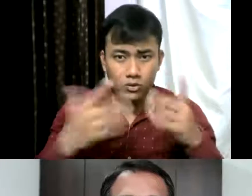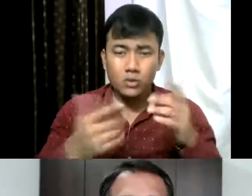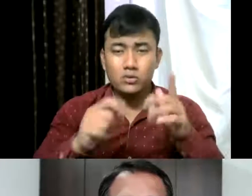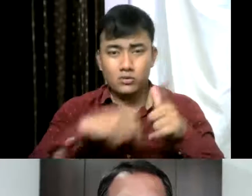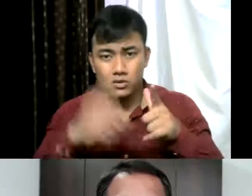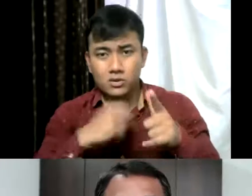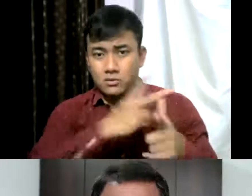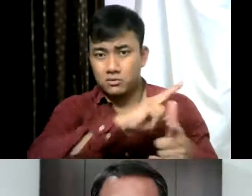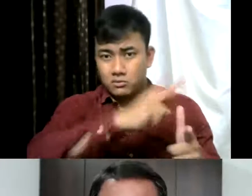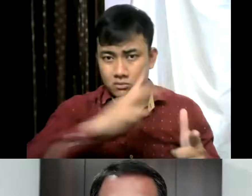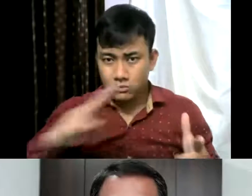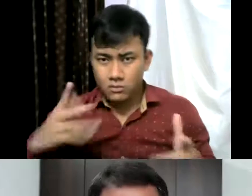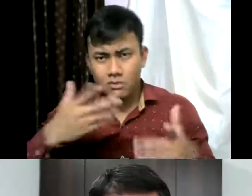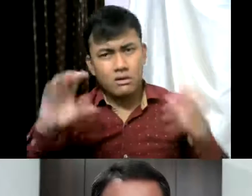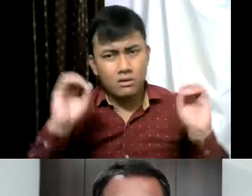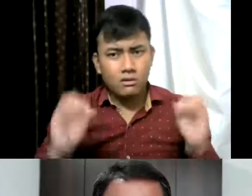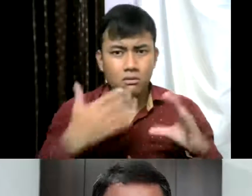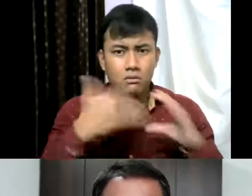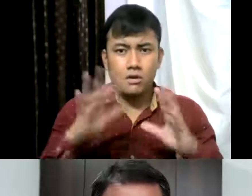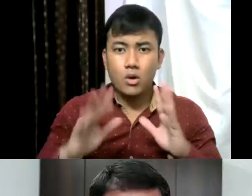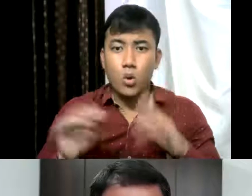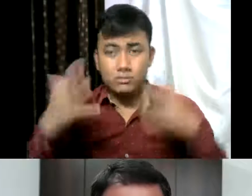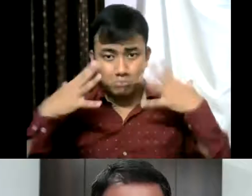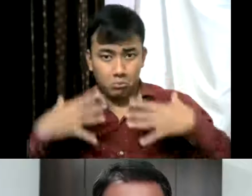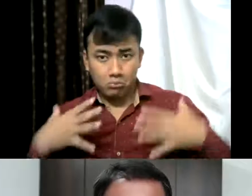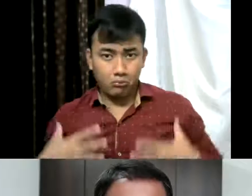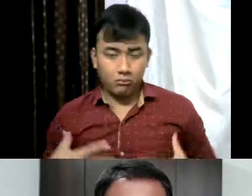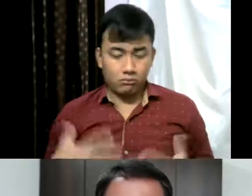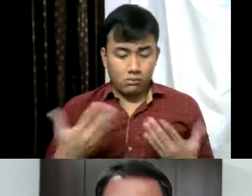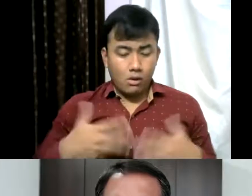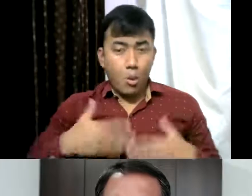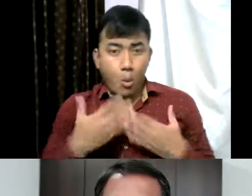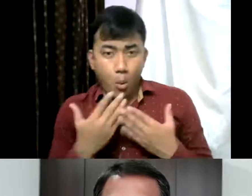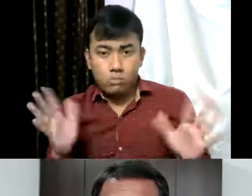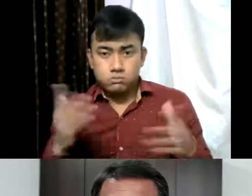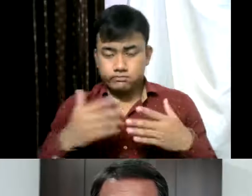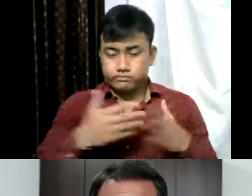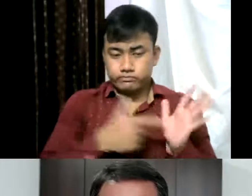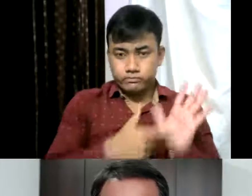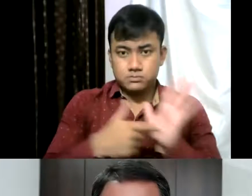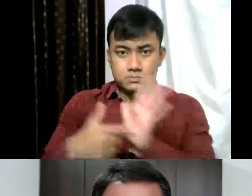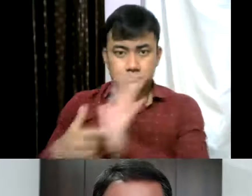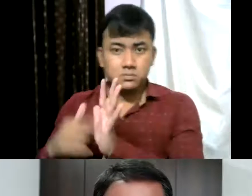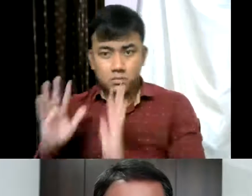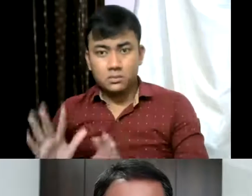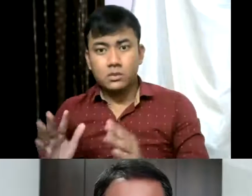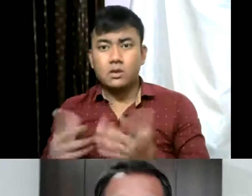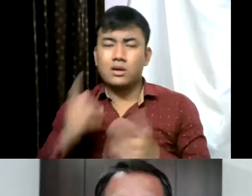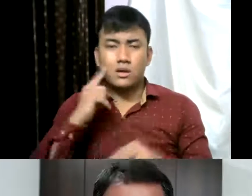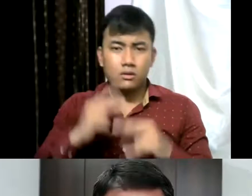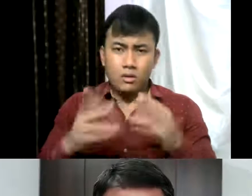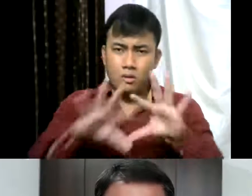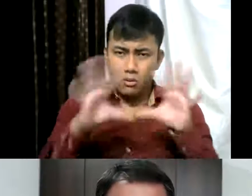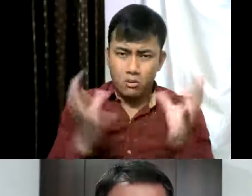of very sexually explicit photos and videos, something that if the world was operating normally, they would have